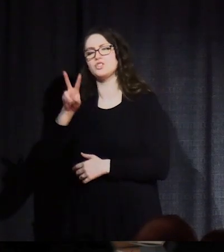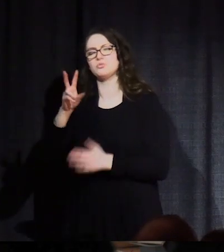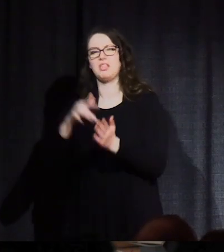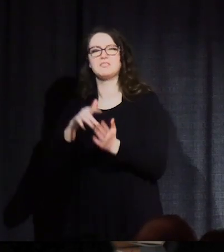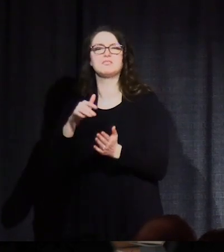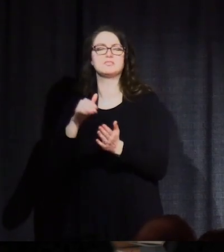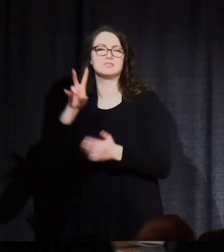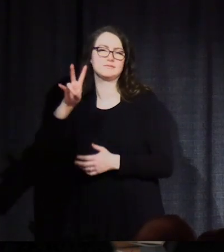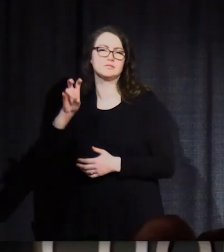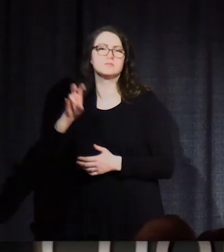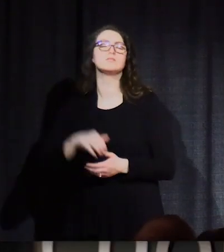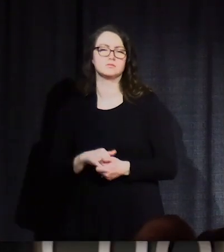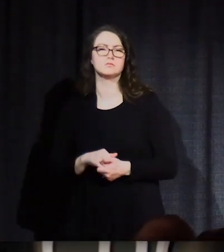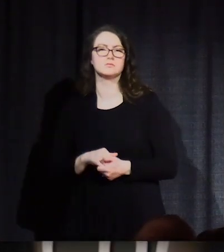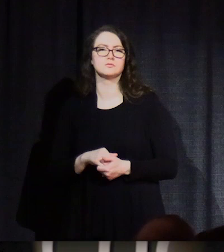for electrification.